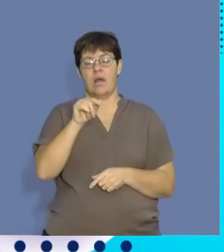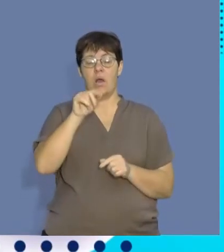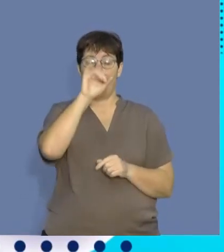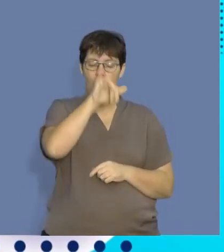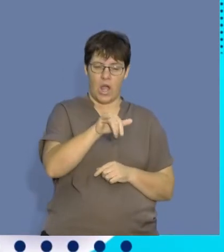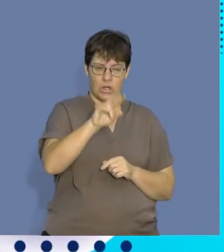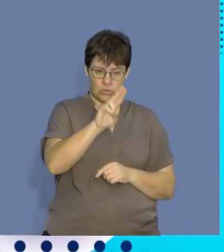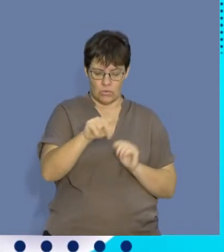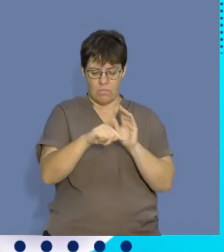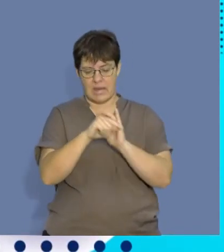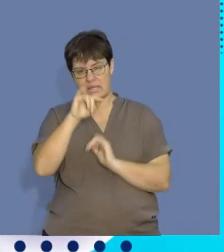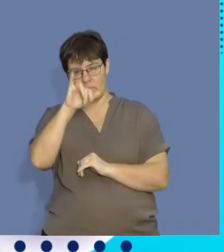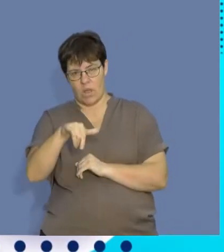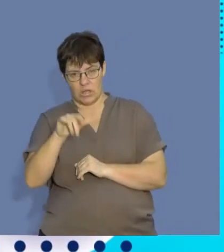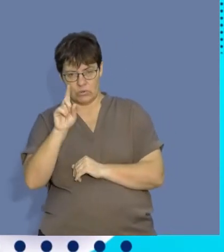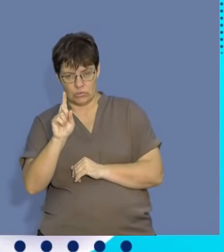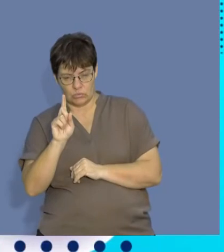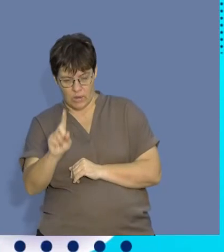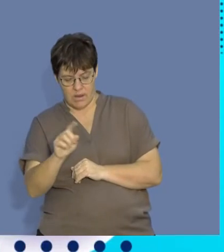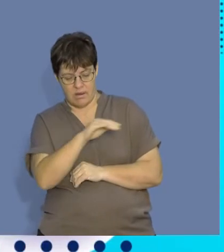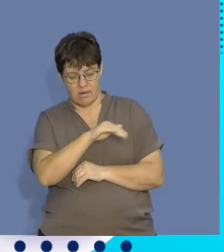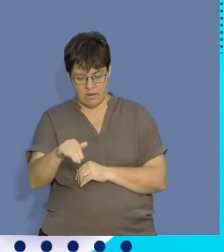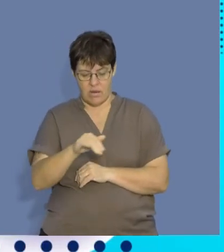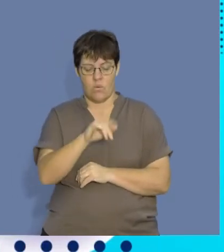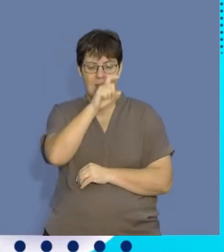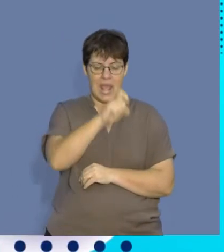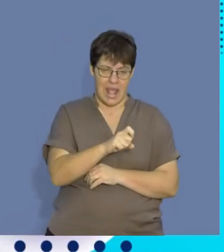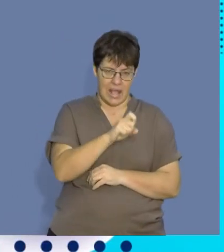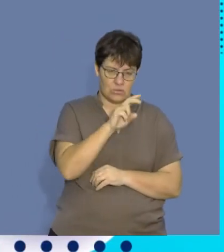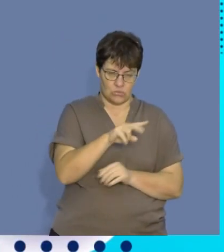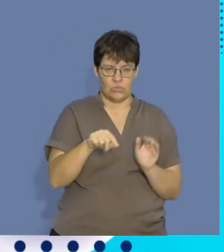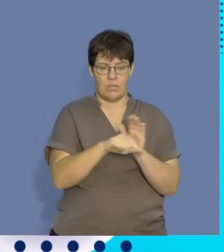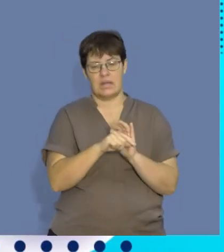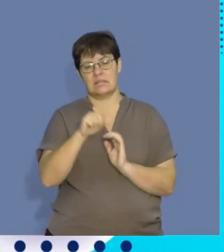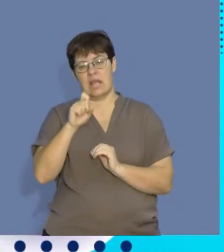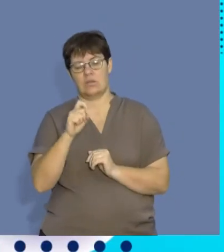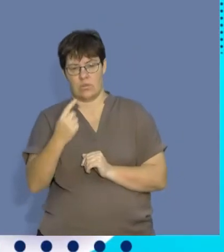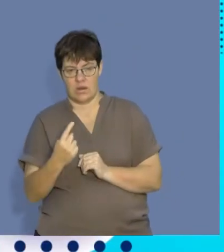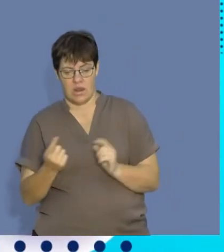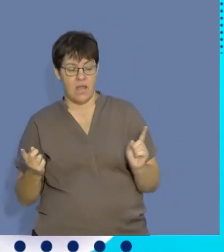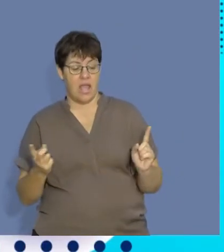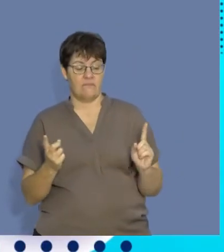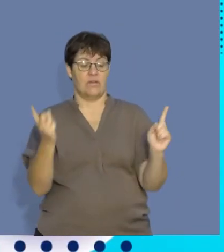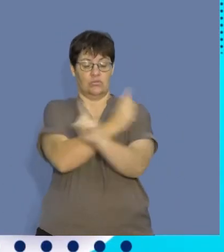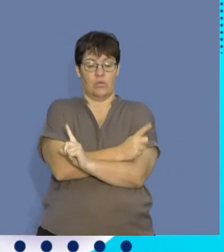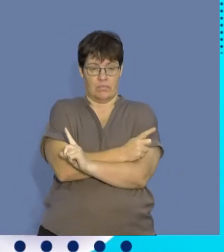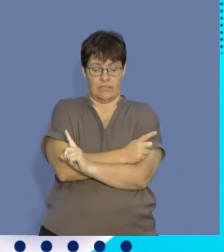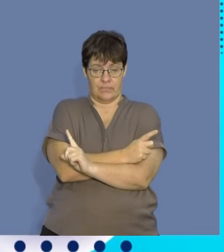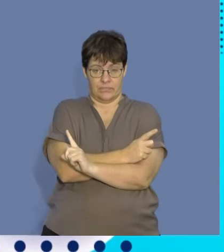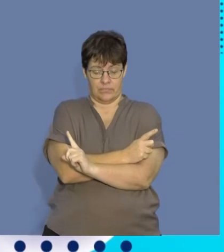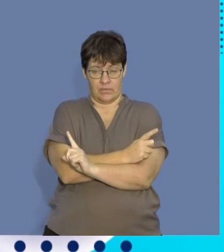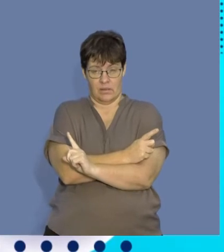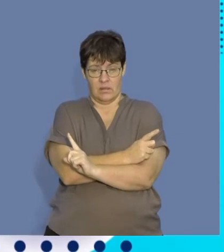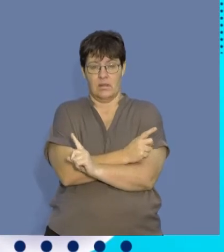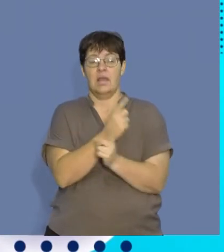y1 over x2 minus x1. Some people ask, what happens when I switch my values around? If you switch both